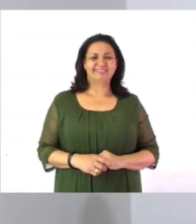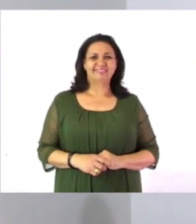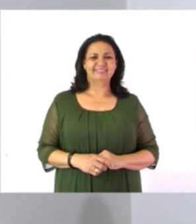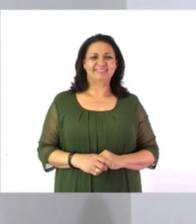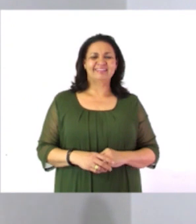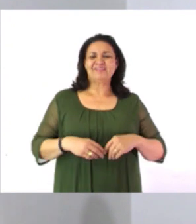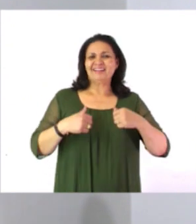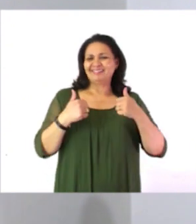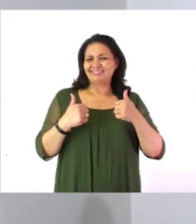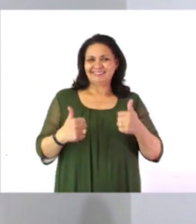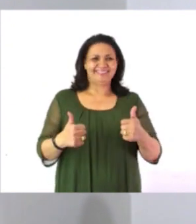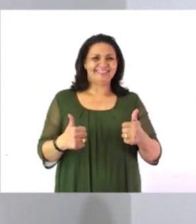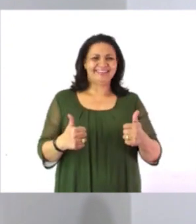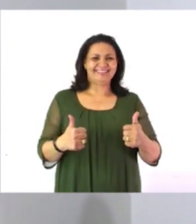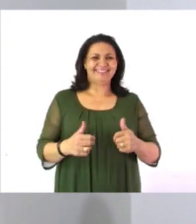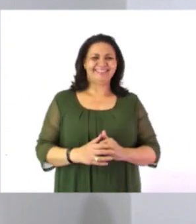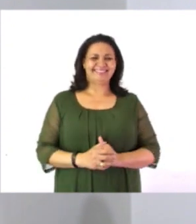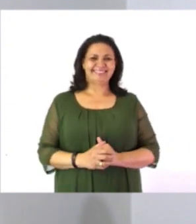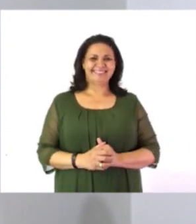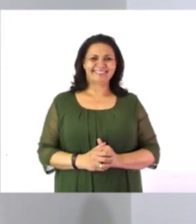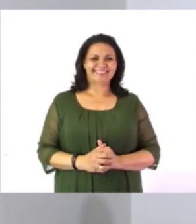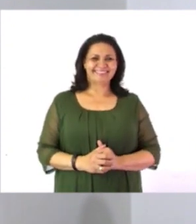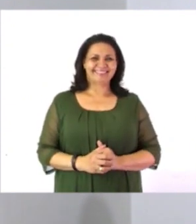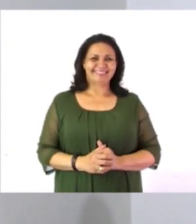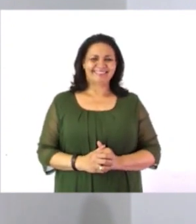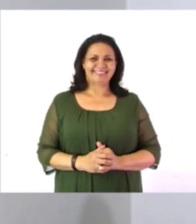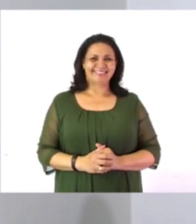Well done. I know you can do it.